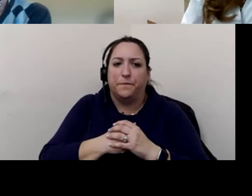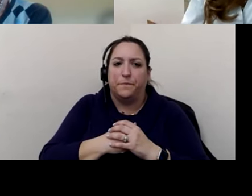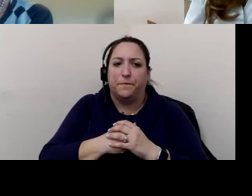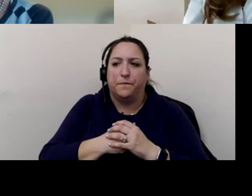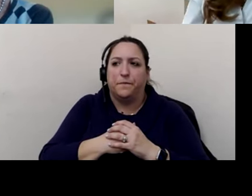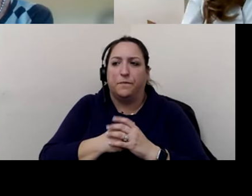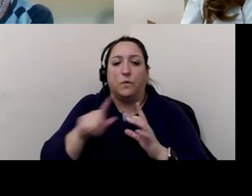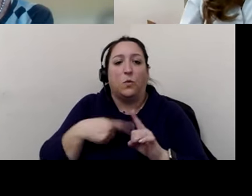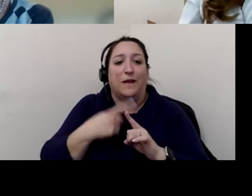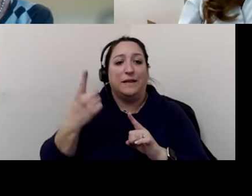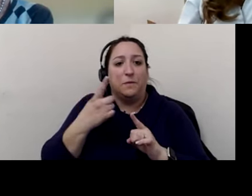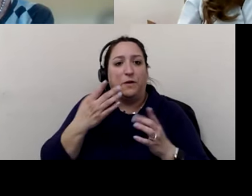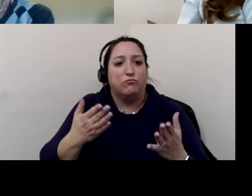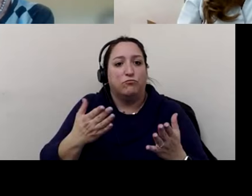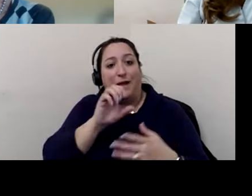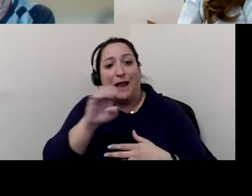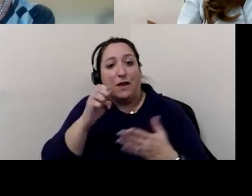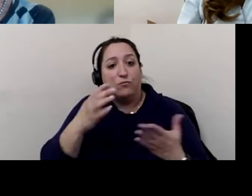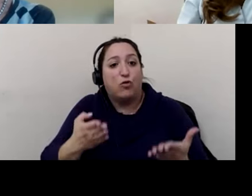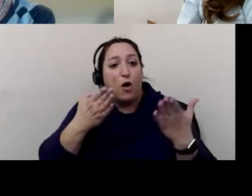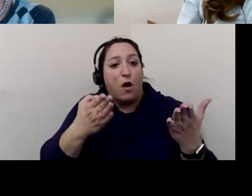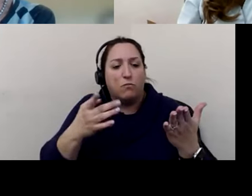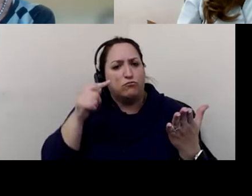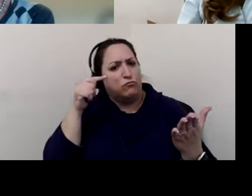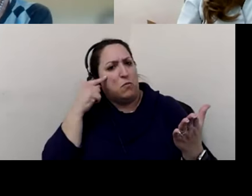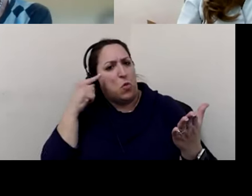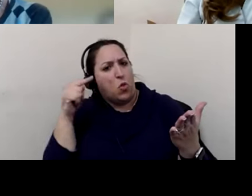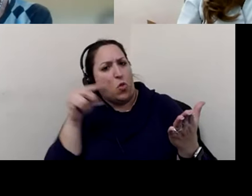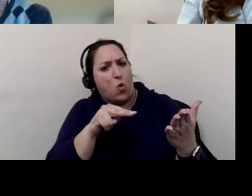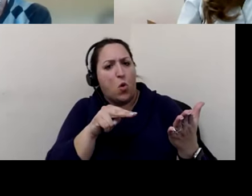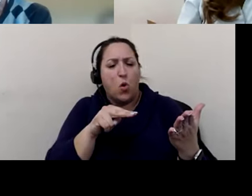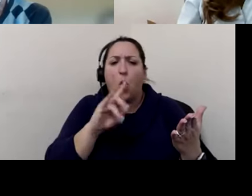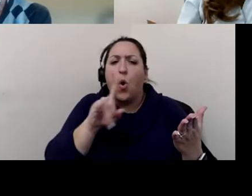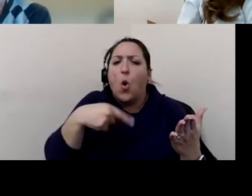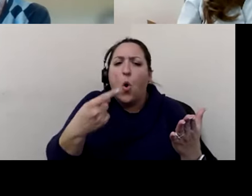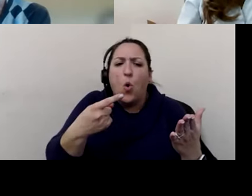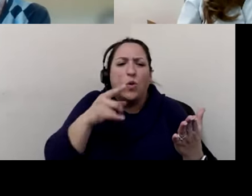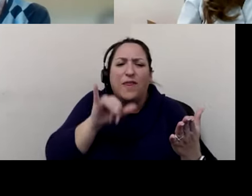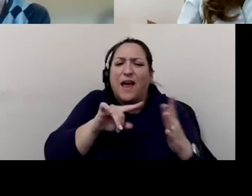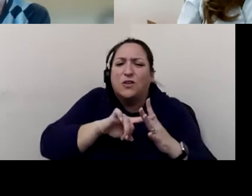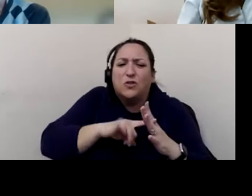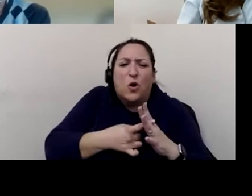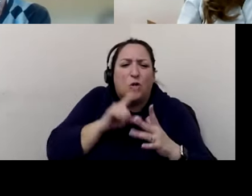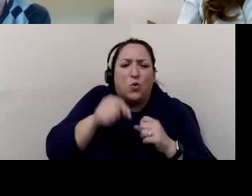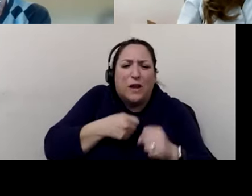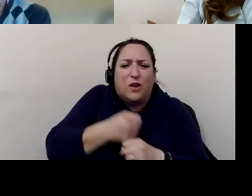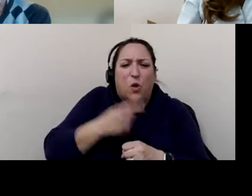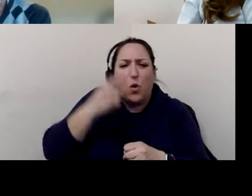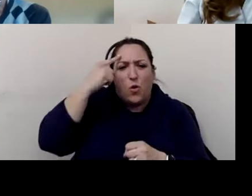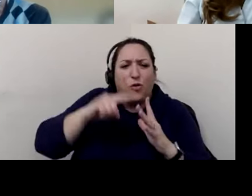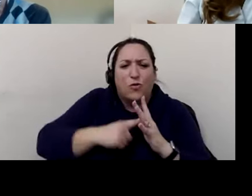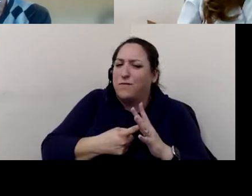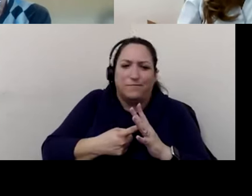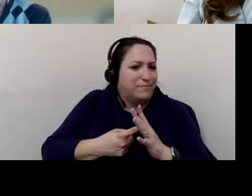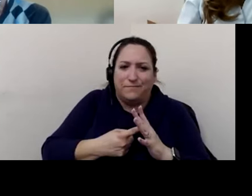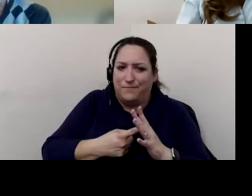when something came up about a case that they thought was something that only started 20 years ago, it was actually